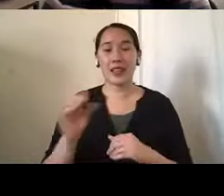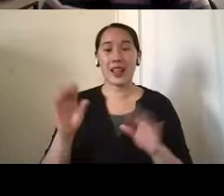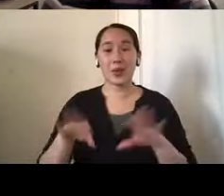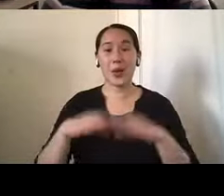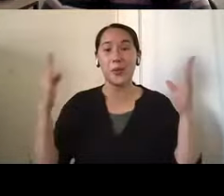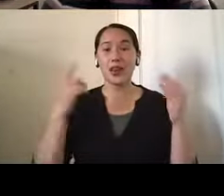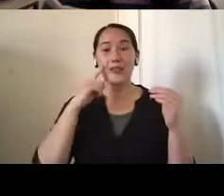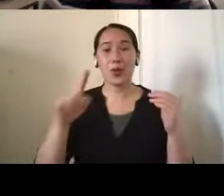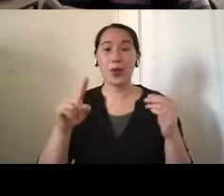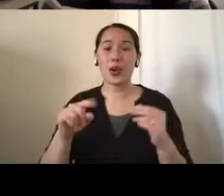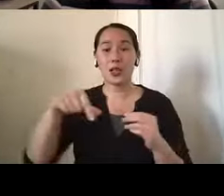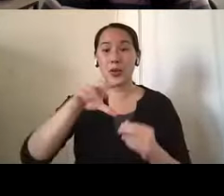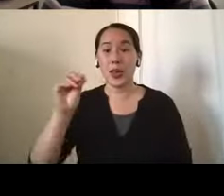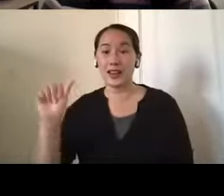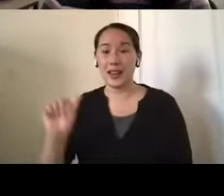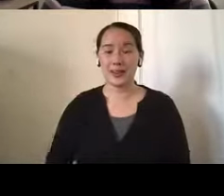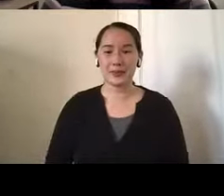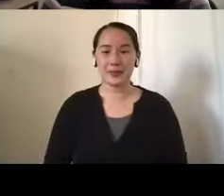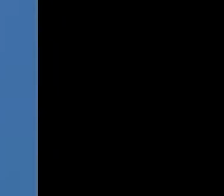for Q&A.